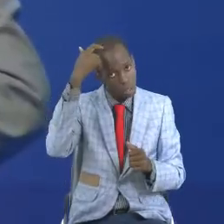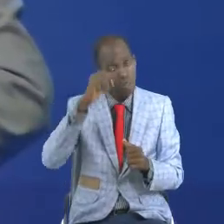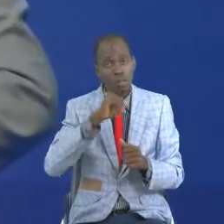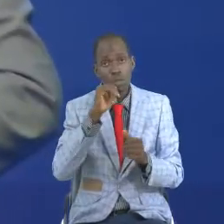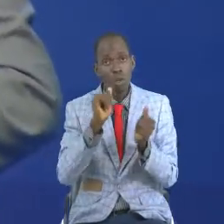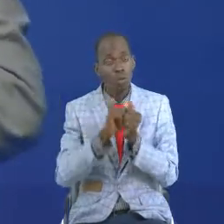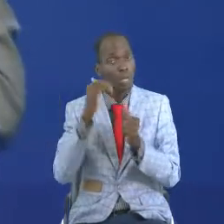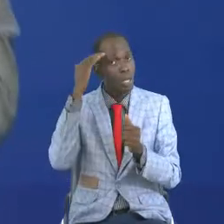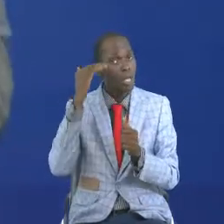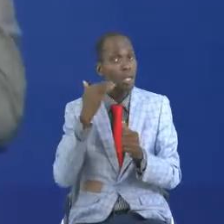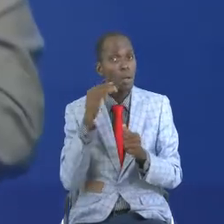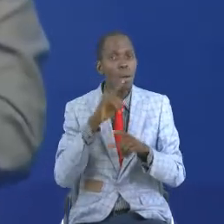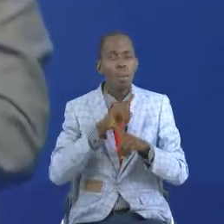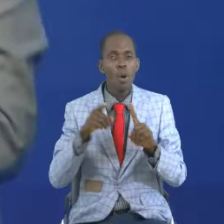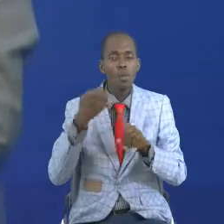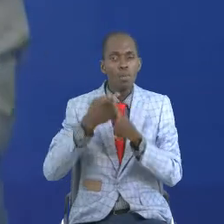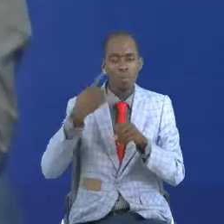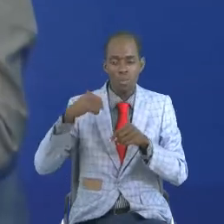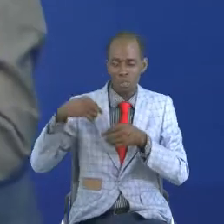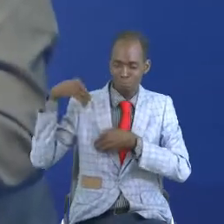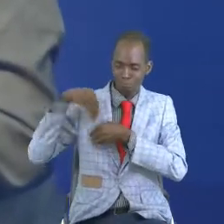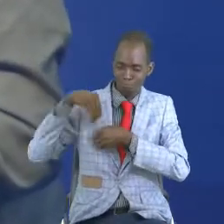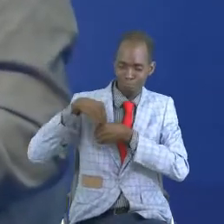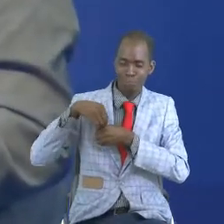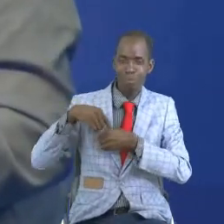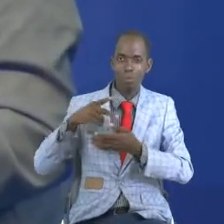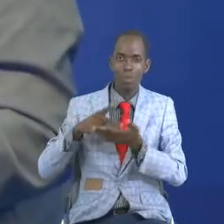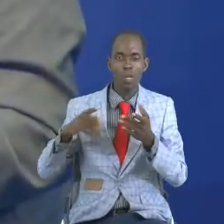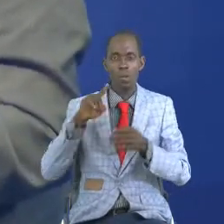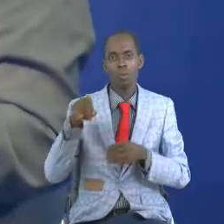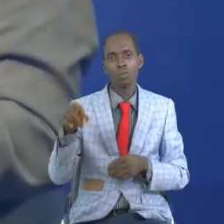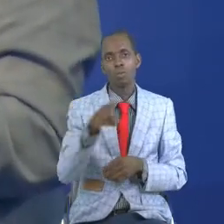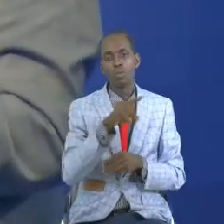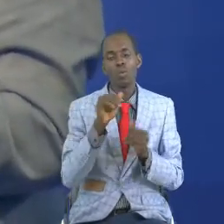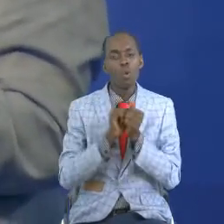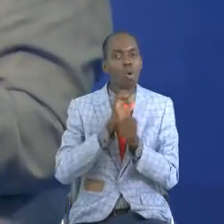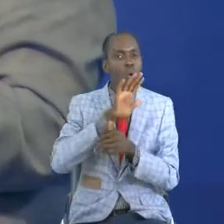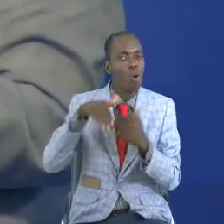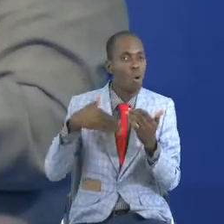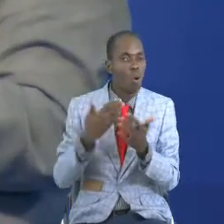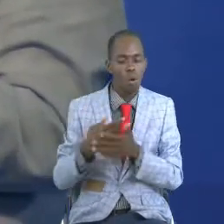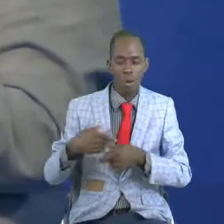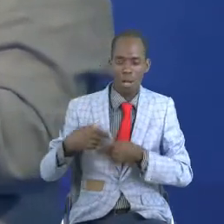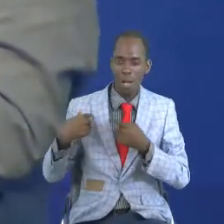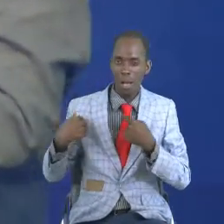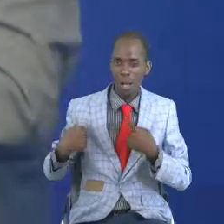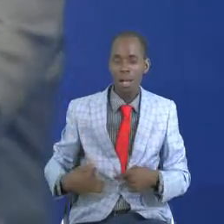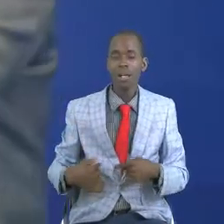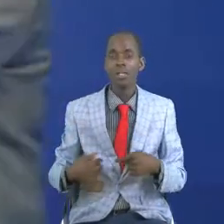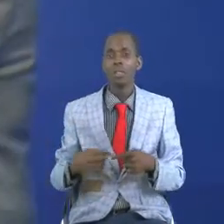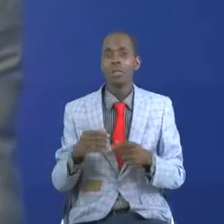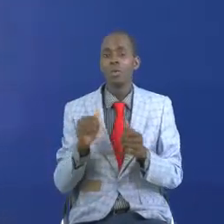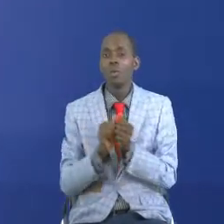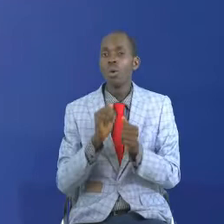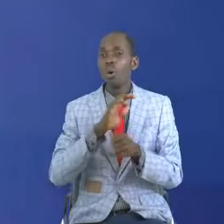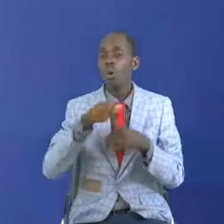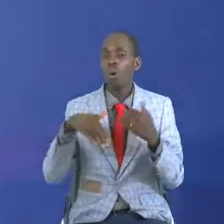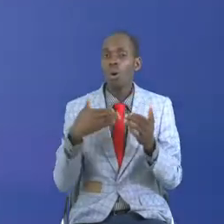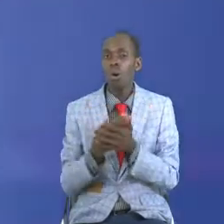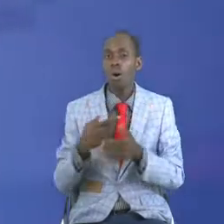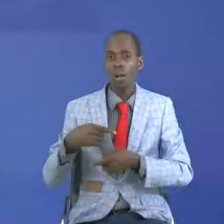deepest part of you with all your heart or your soul with your old heart that there's no